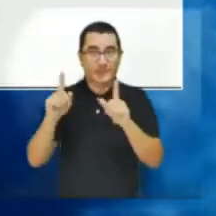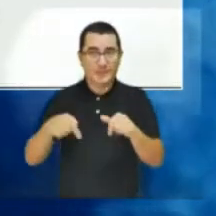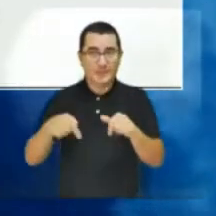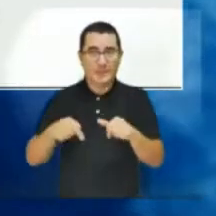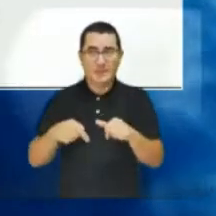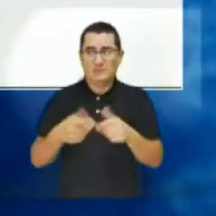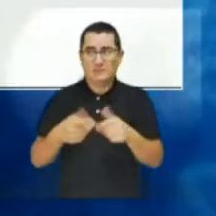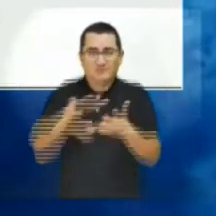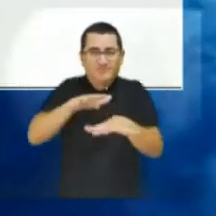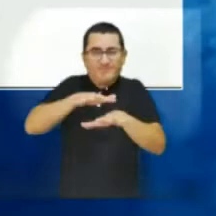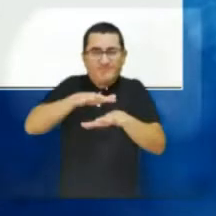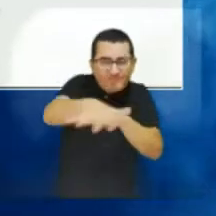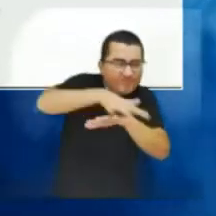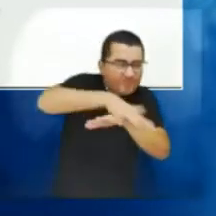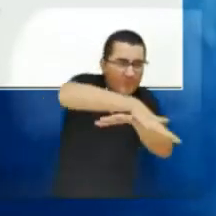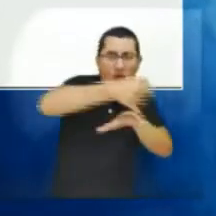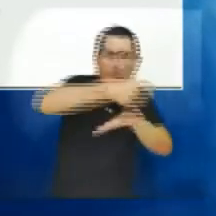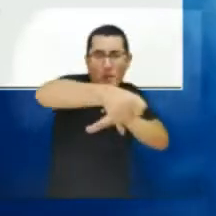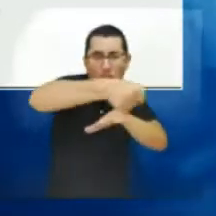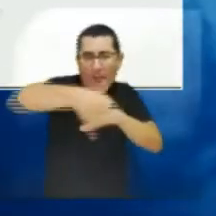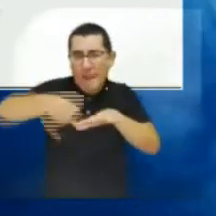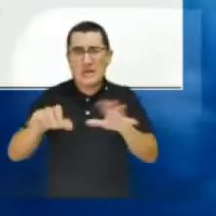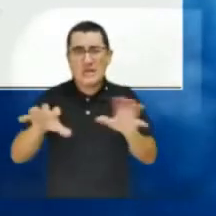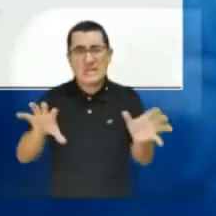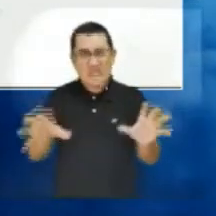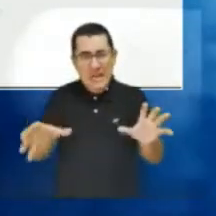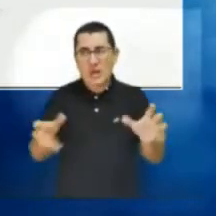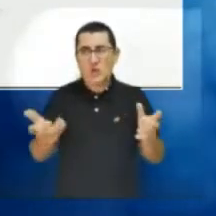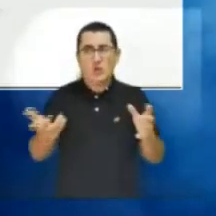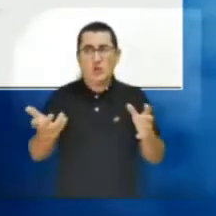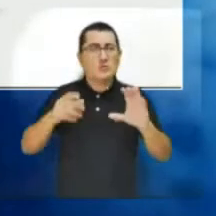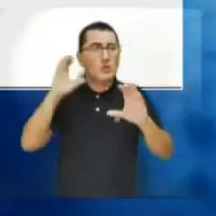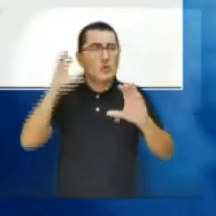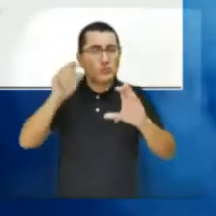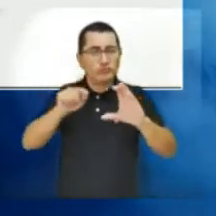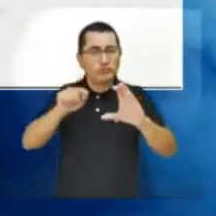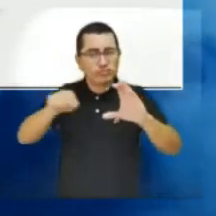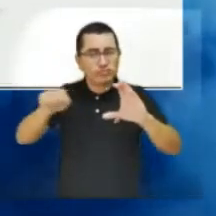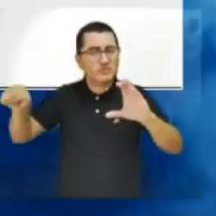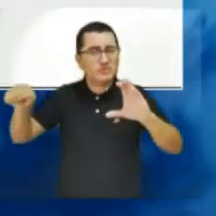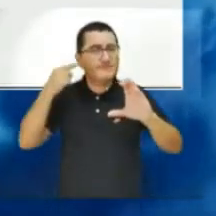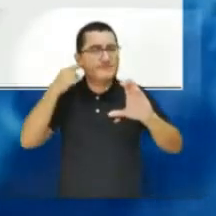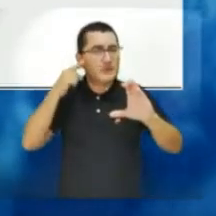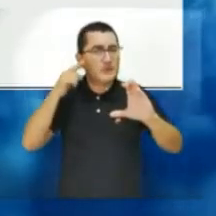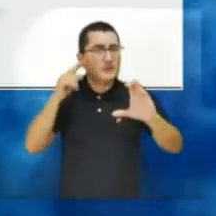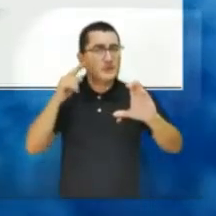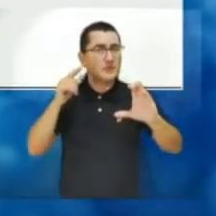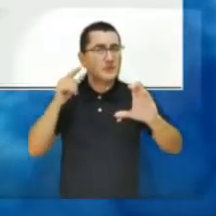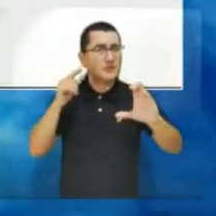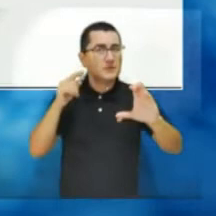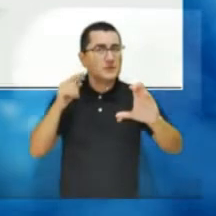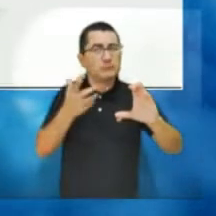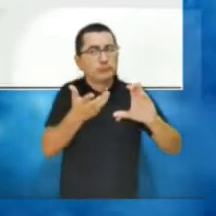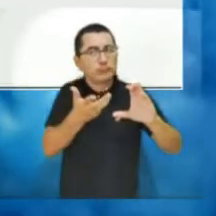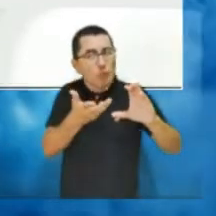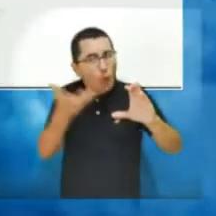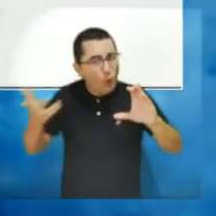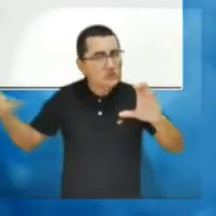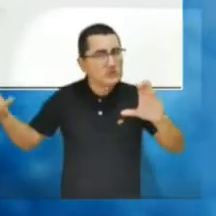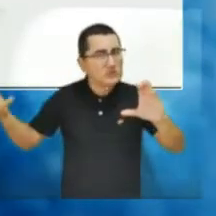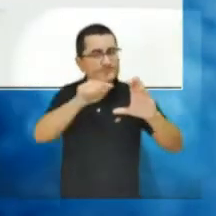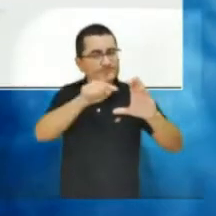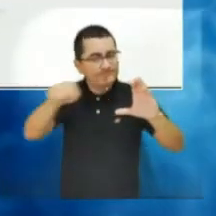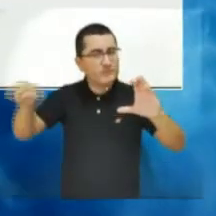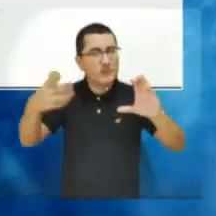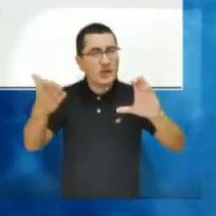frequencies, and curative actions is to cure and to handle the interference cases that are reported to us. But we